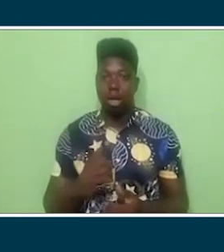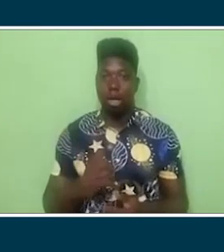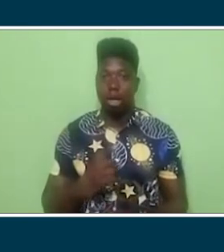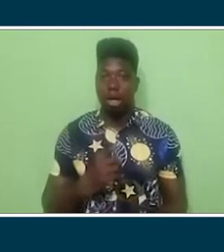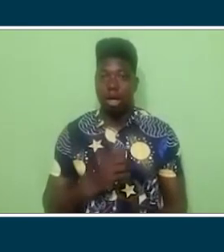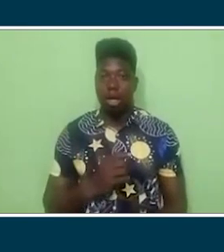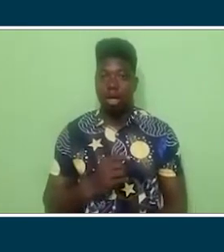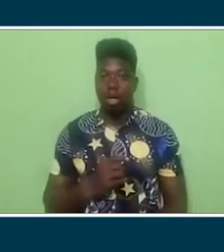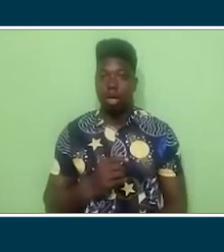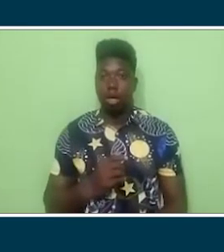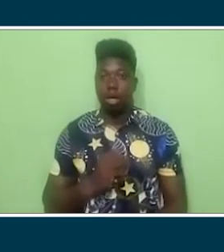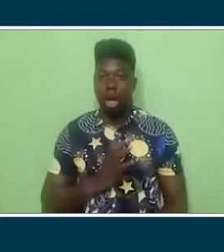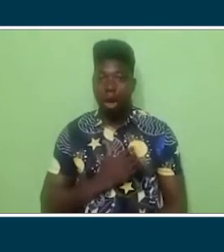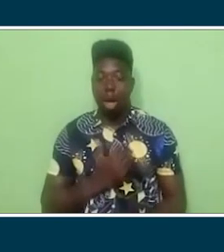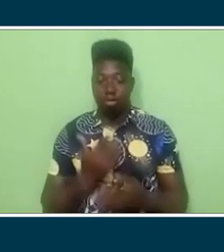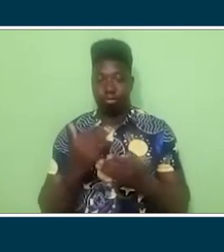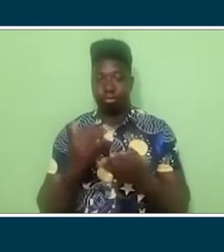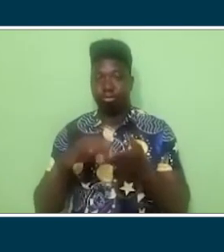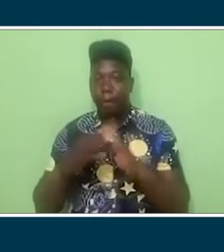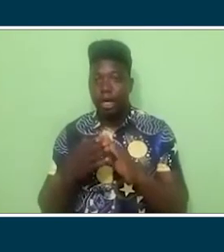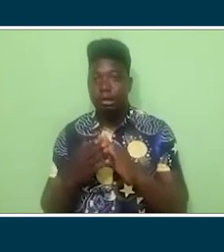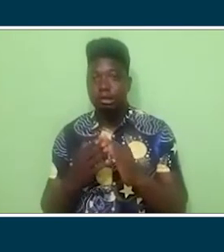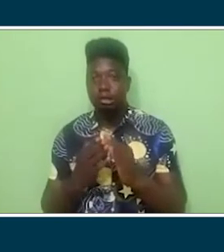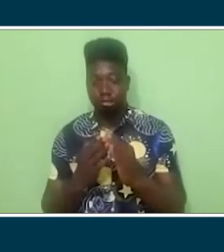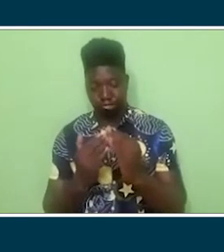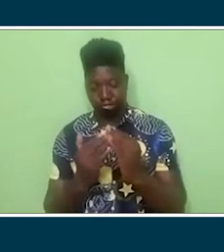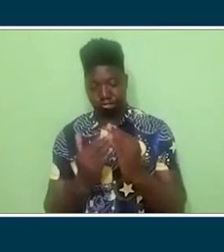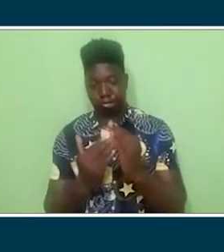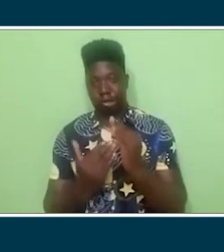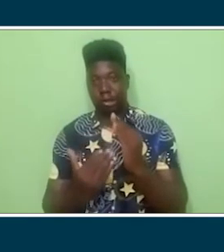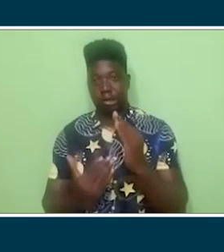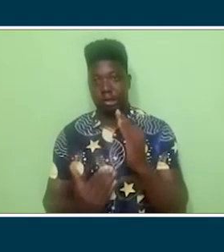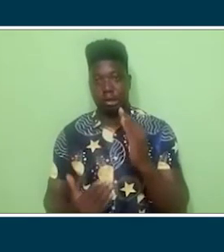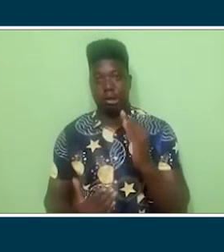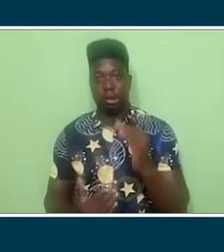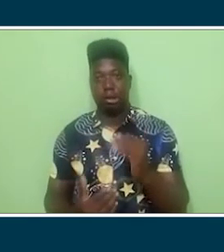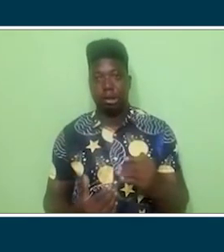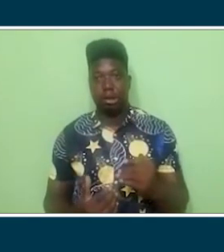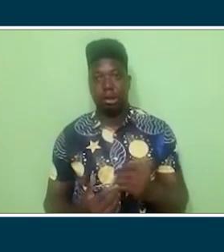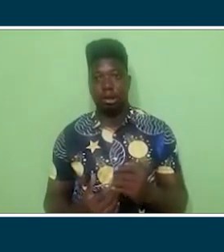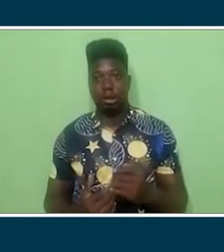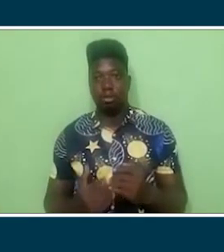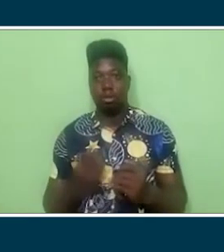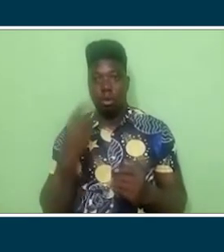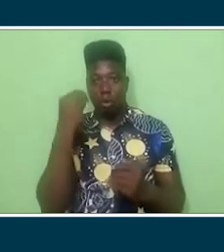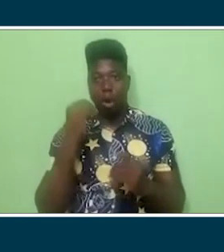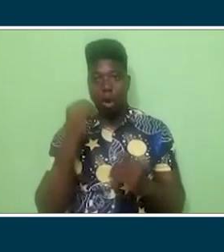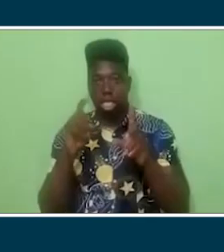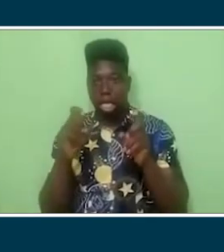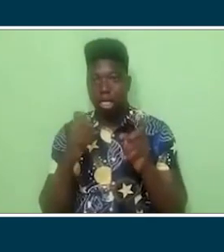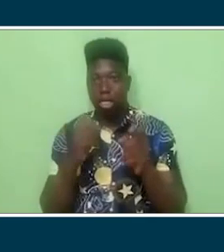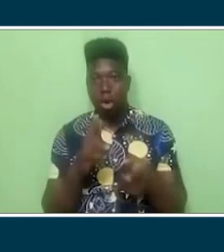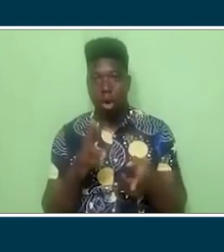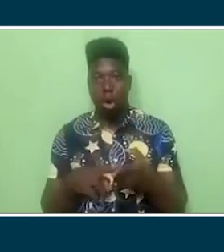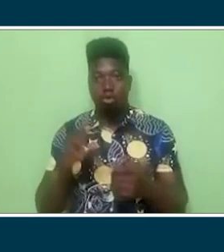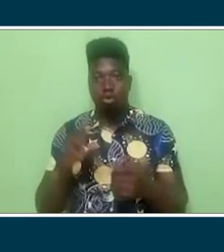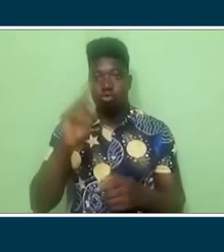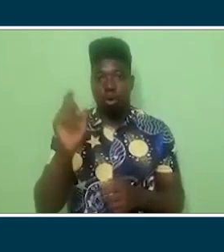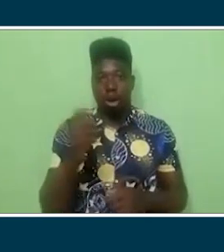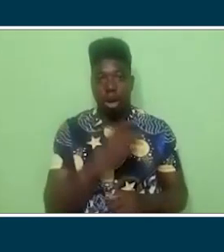let's say our community guidelines were tested or in question.